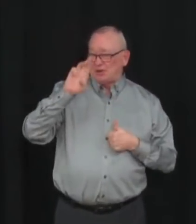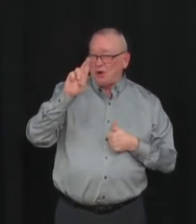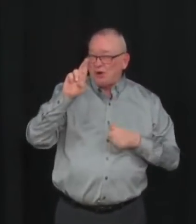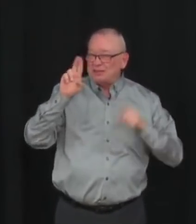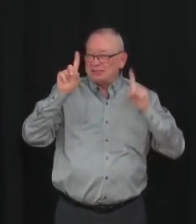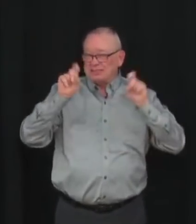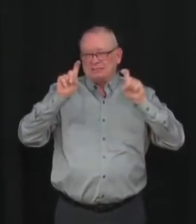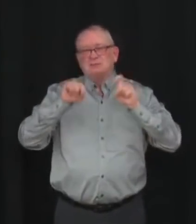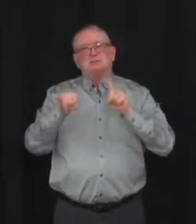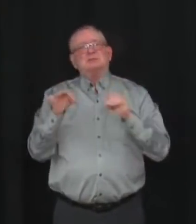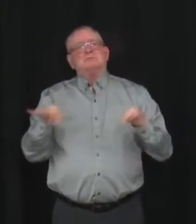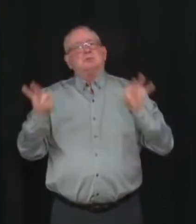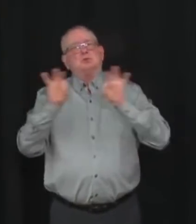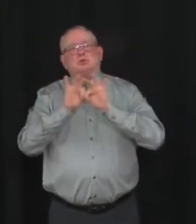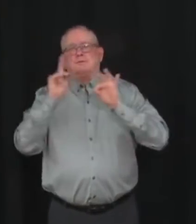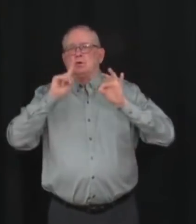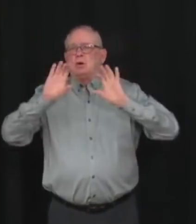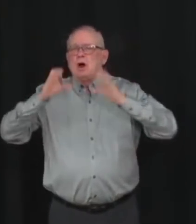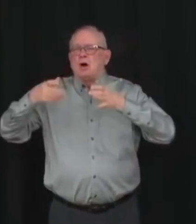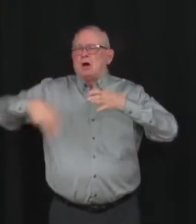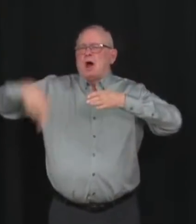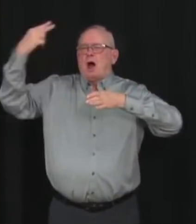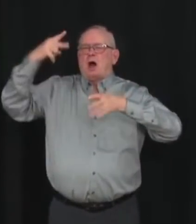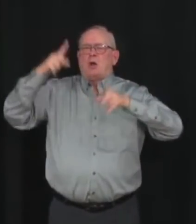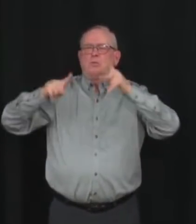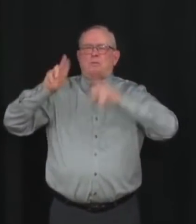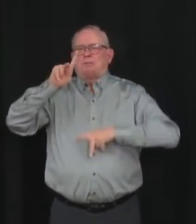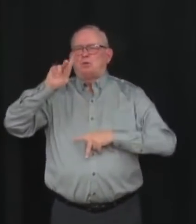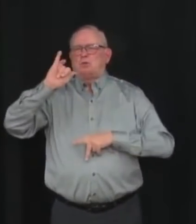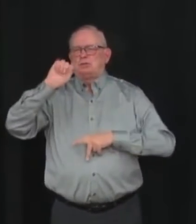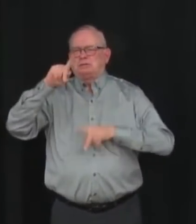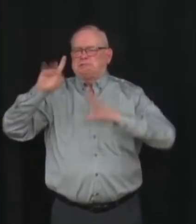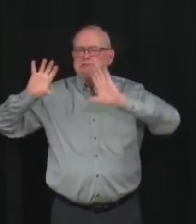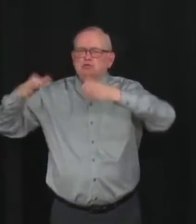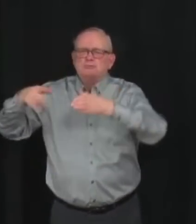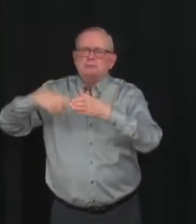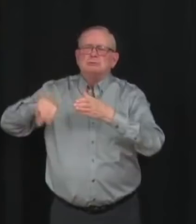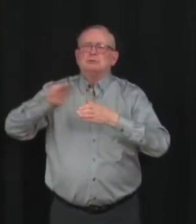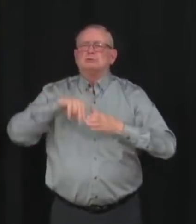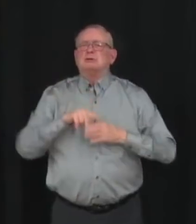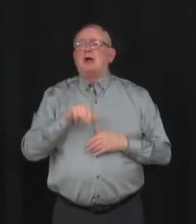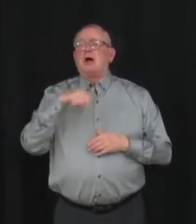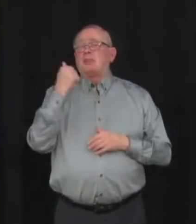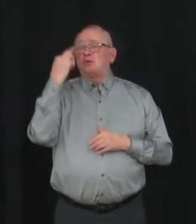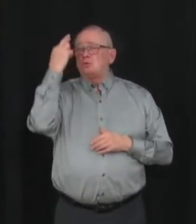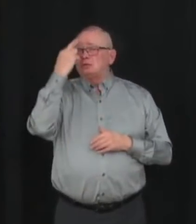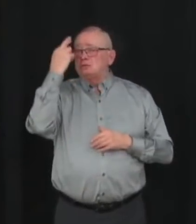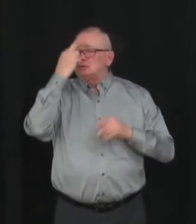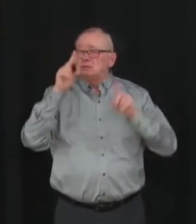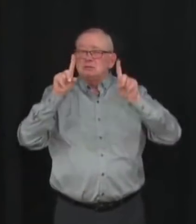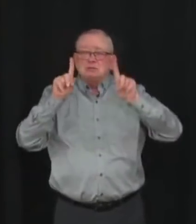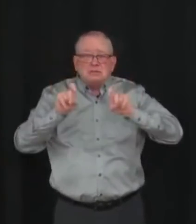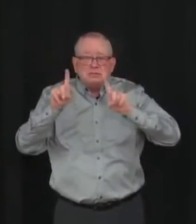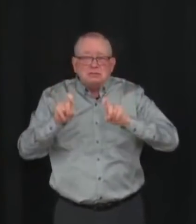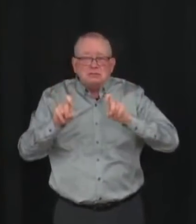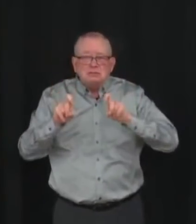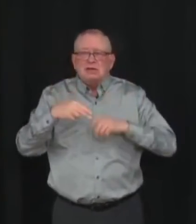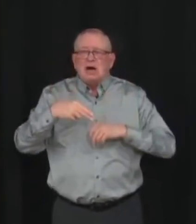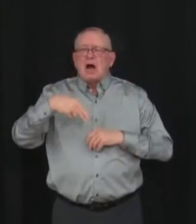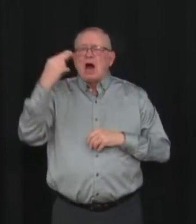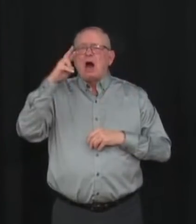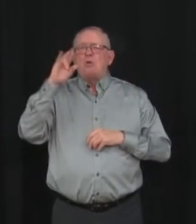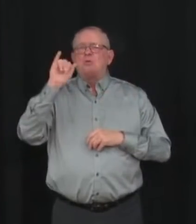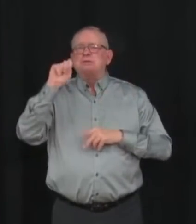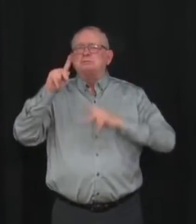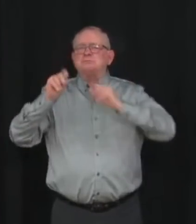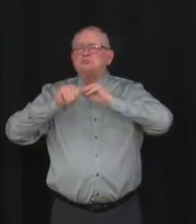Second, it helps to identify and manage outbreaks in high-risk settings where infections are most likely to cause severe outcomes, like